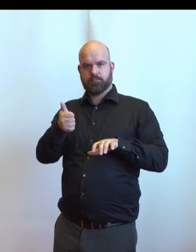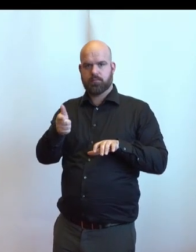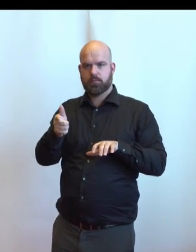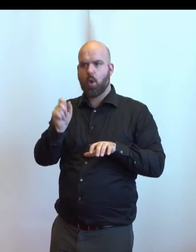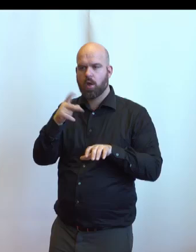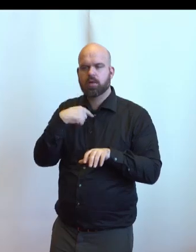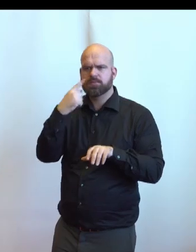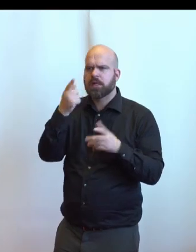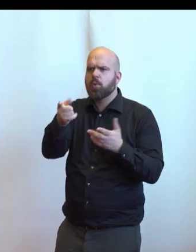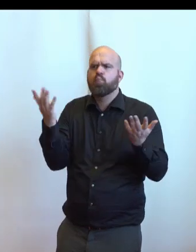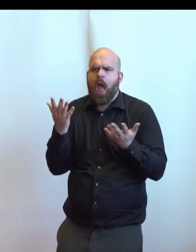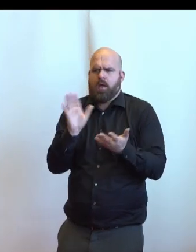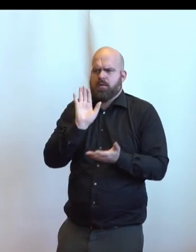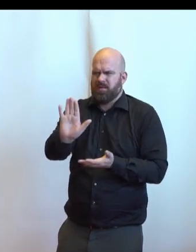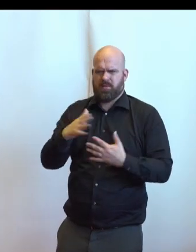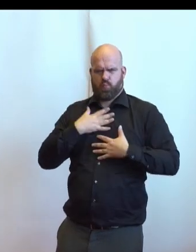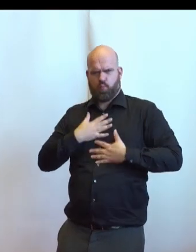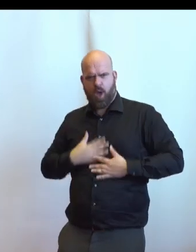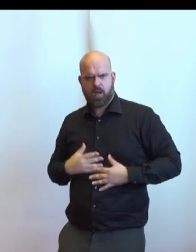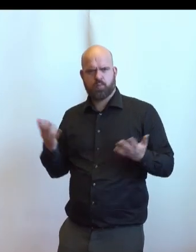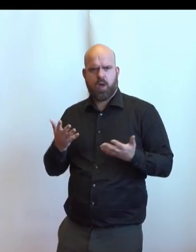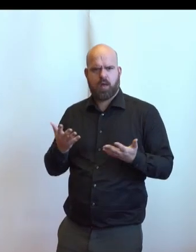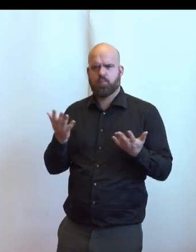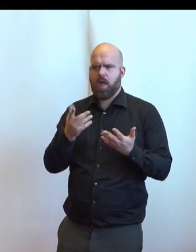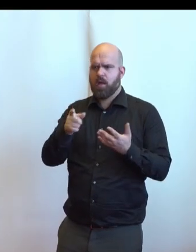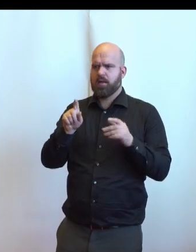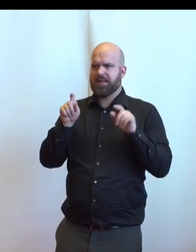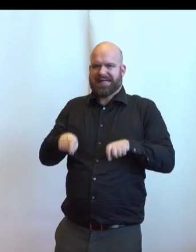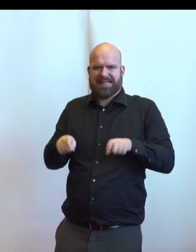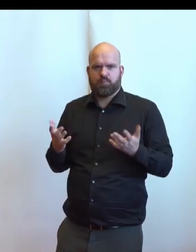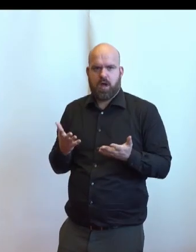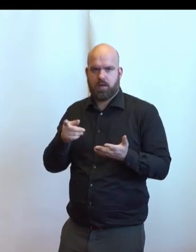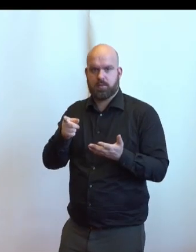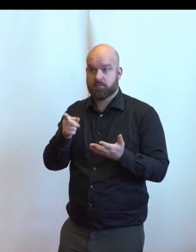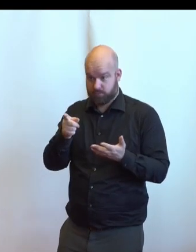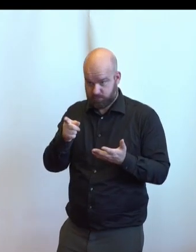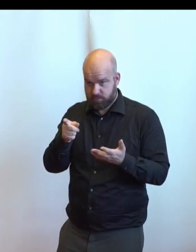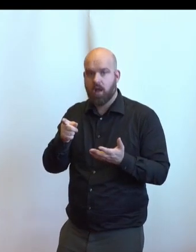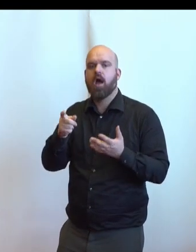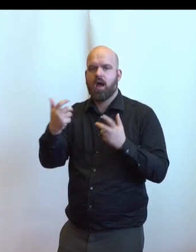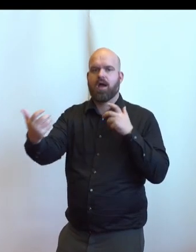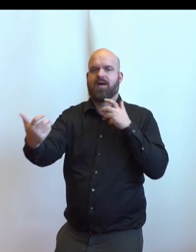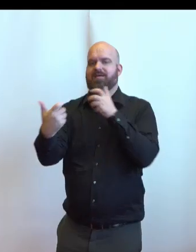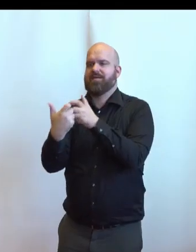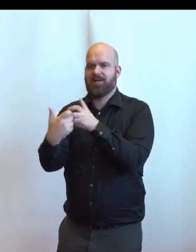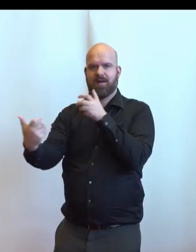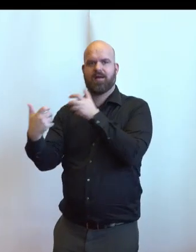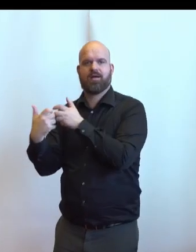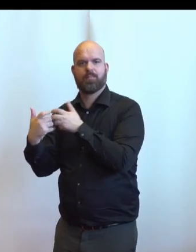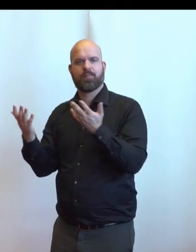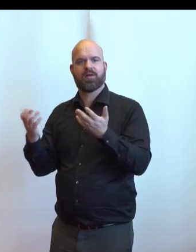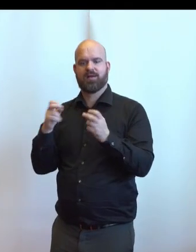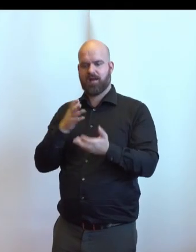a revolution in how we are not forcing people to disclose even a disability before accessing a tool.